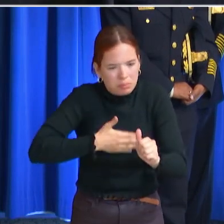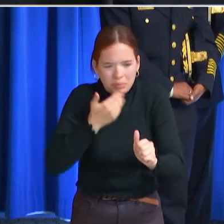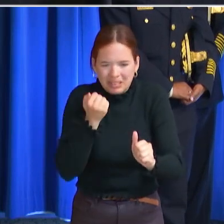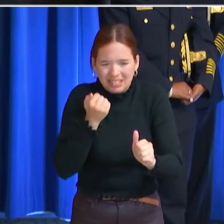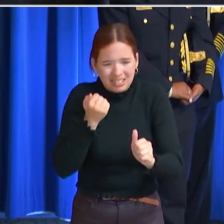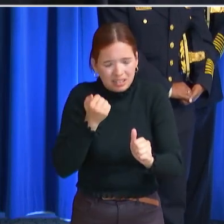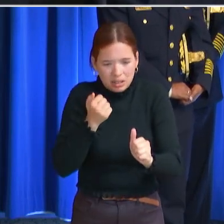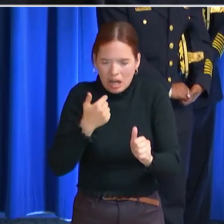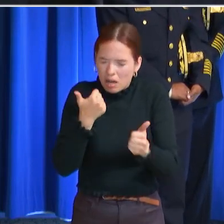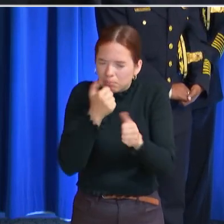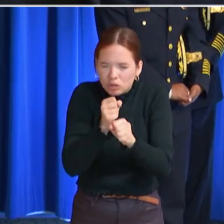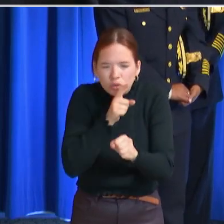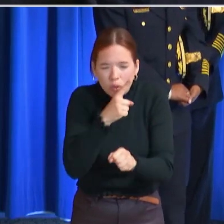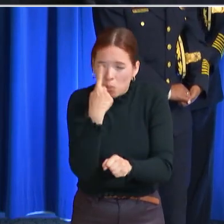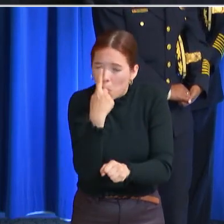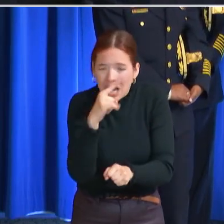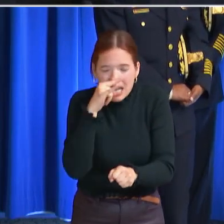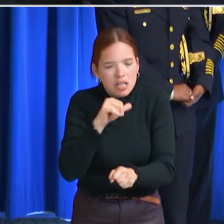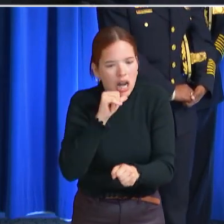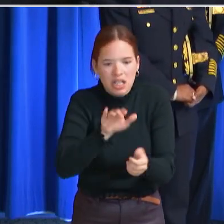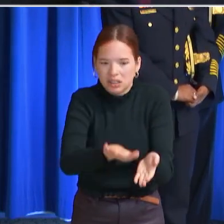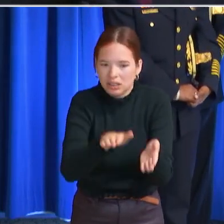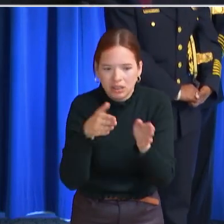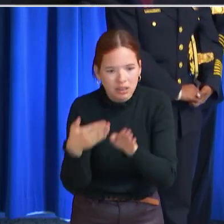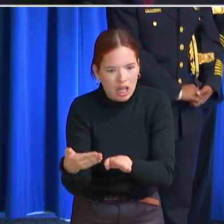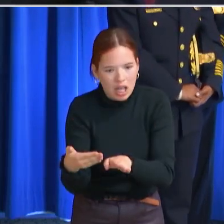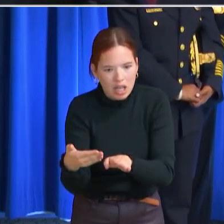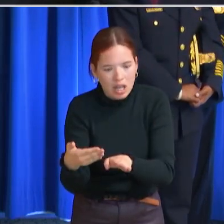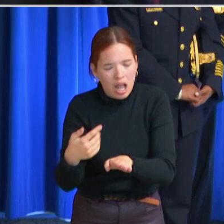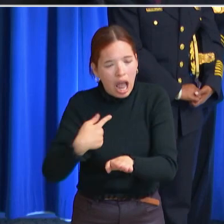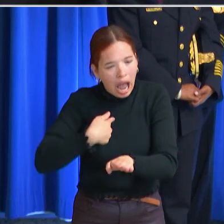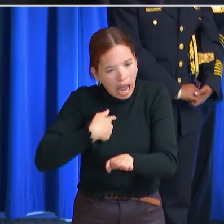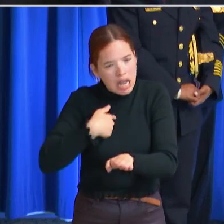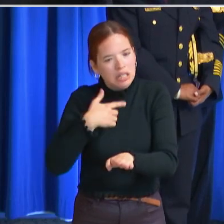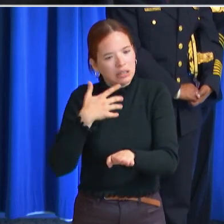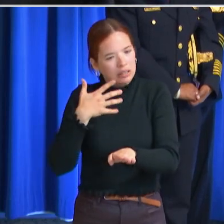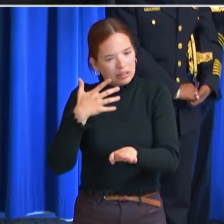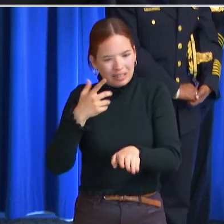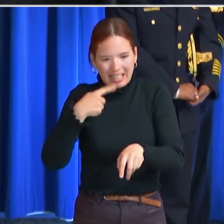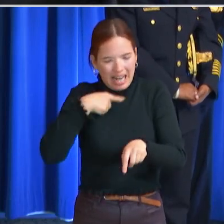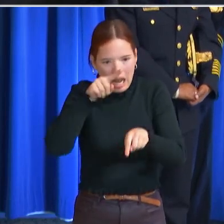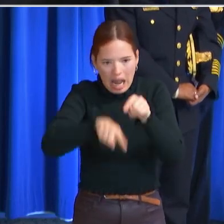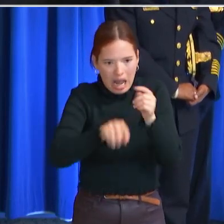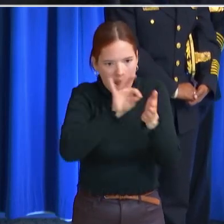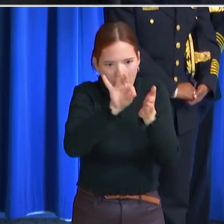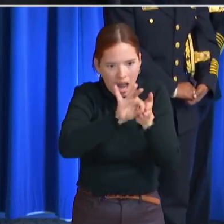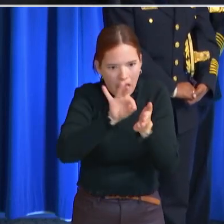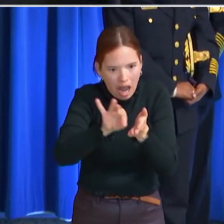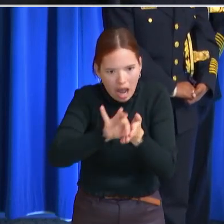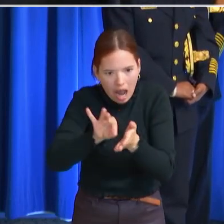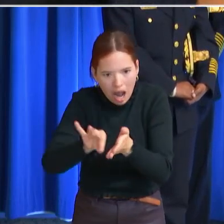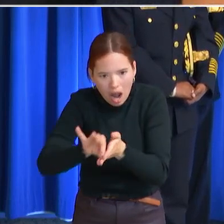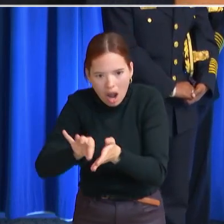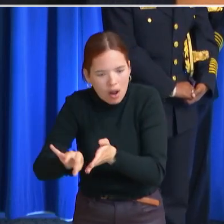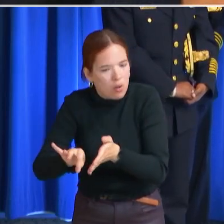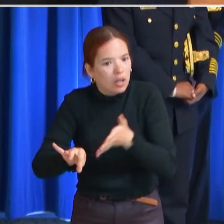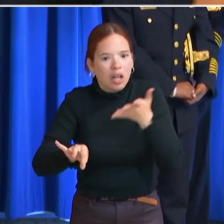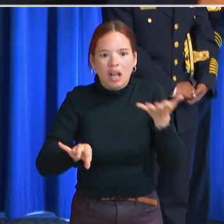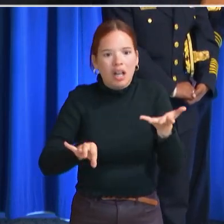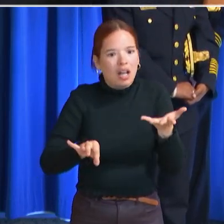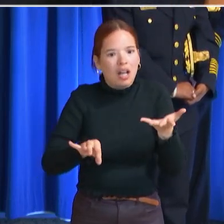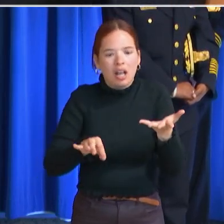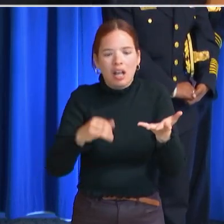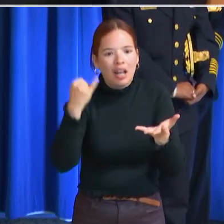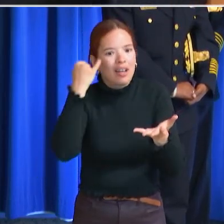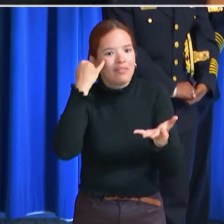die because of something that I did, we can never count that number. If some kid don't go out and carjack